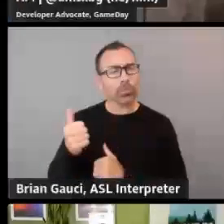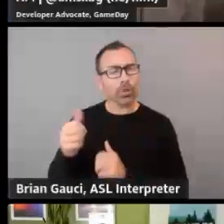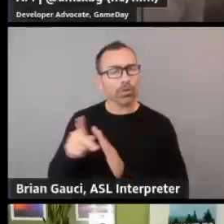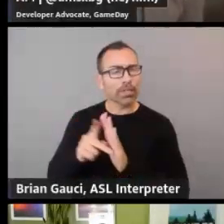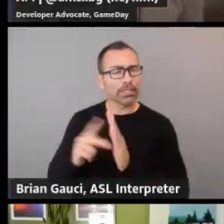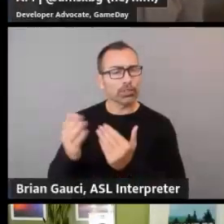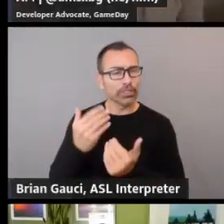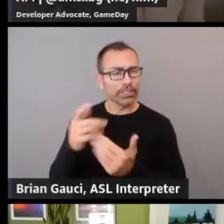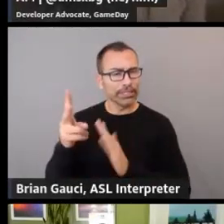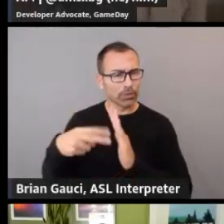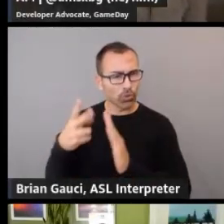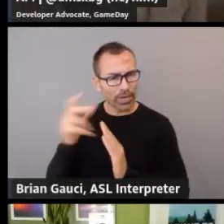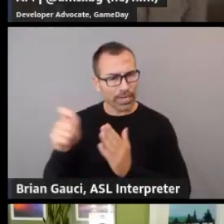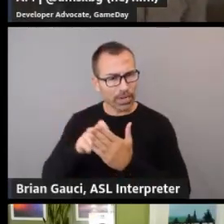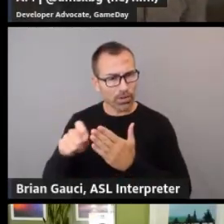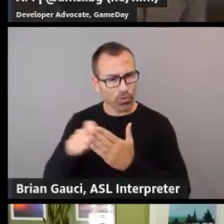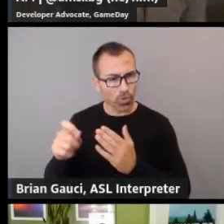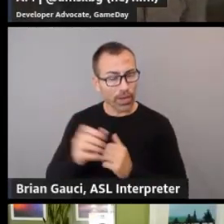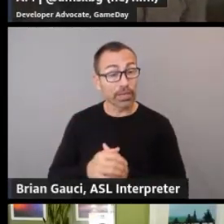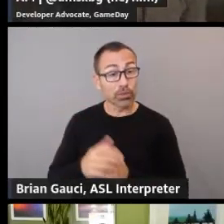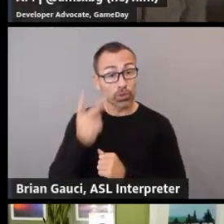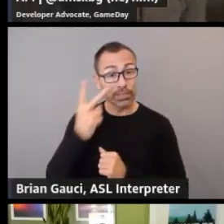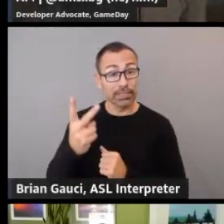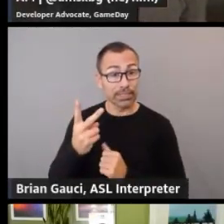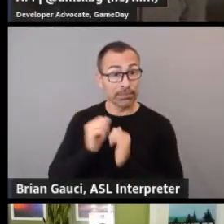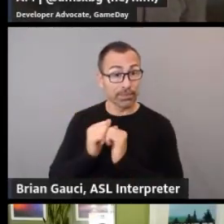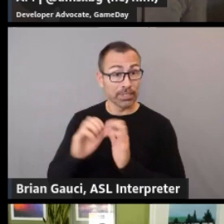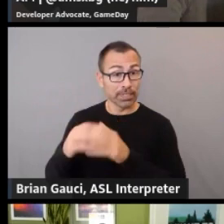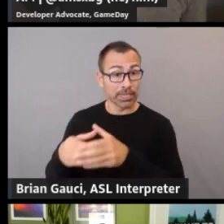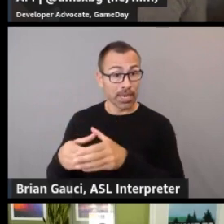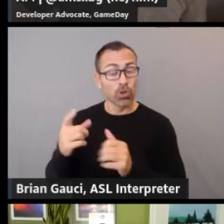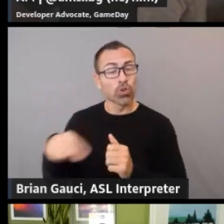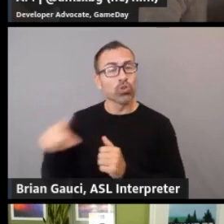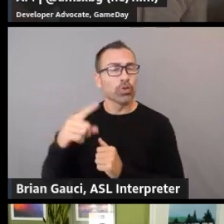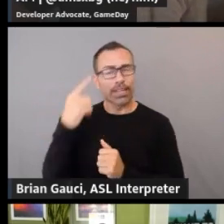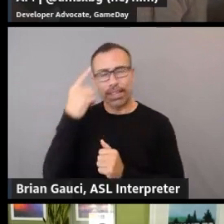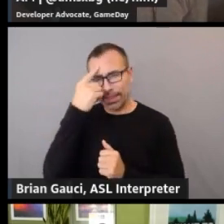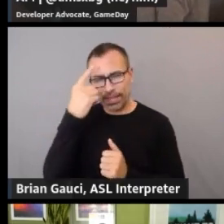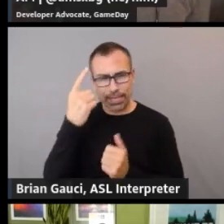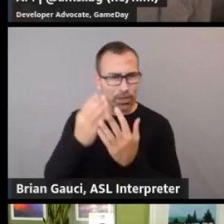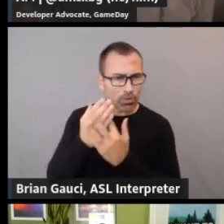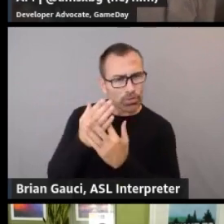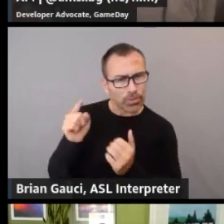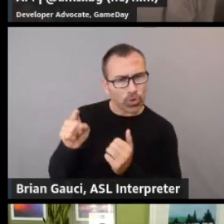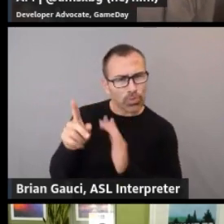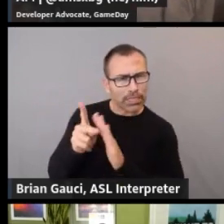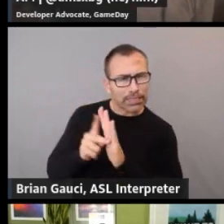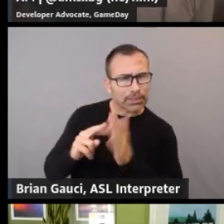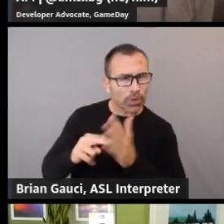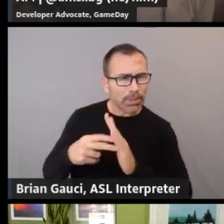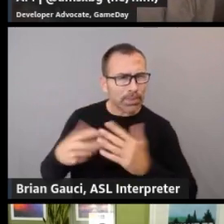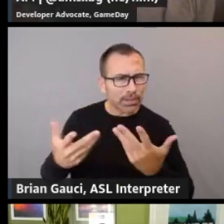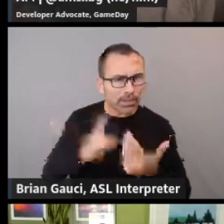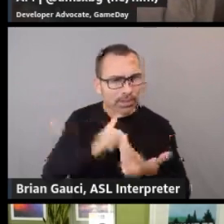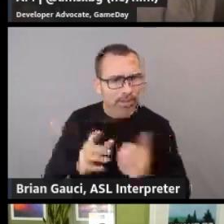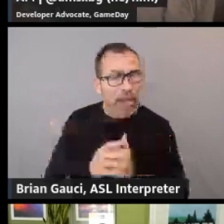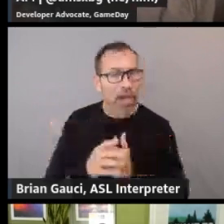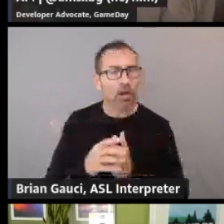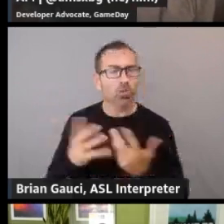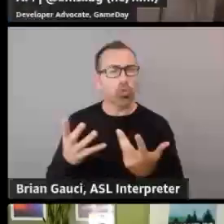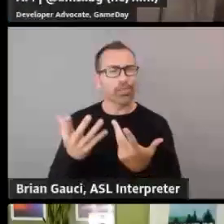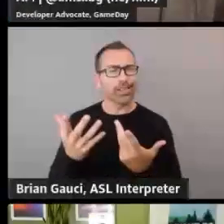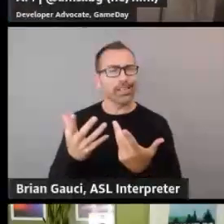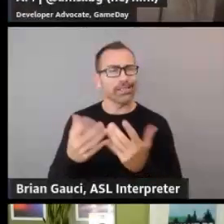as well. Because you can see them all together, you can think through what is it that those policies really mean? What do they imply about my